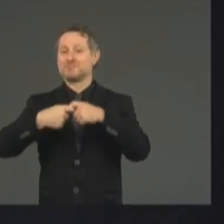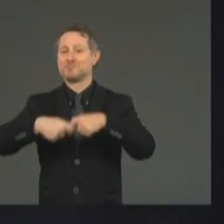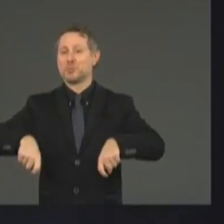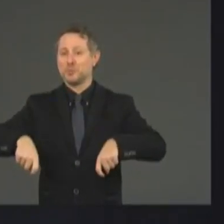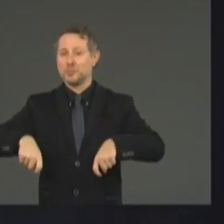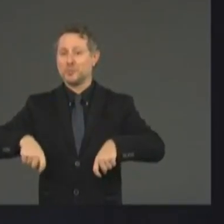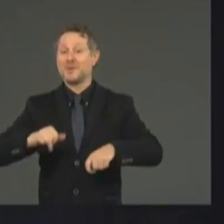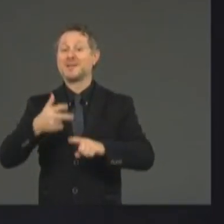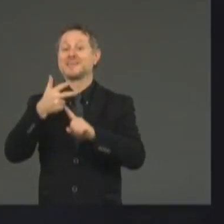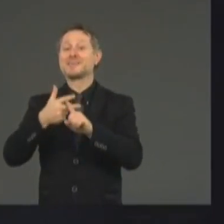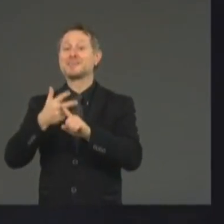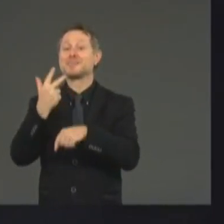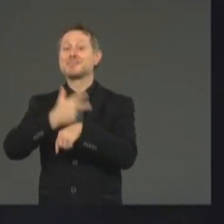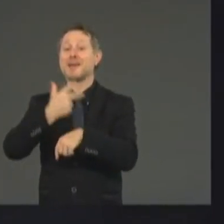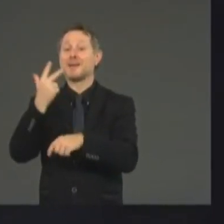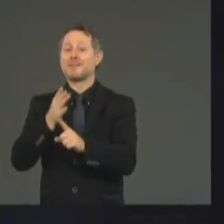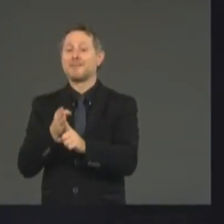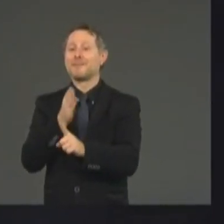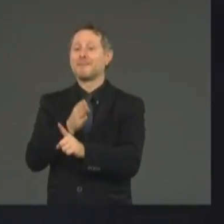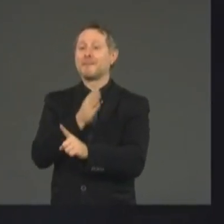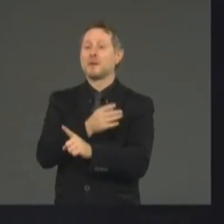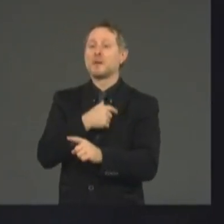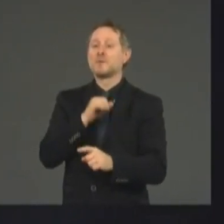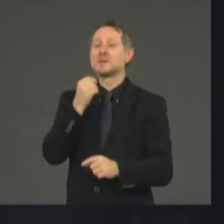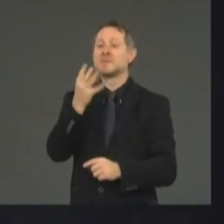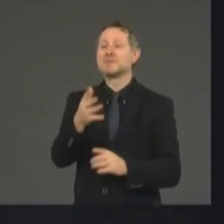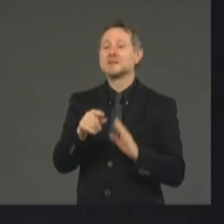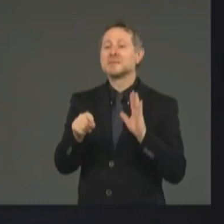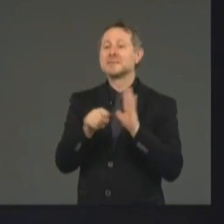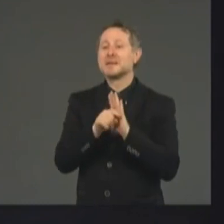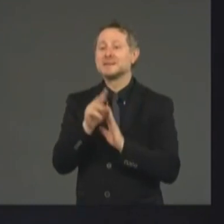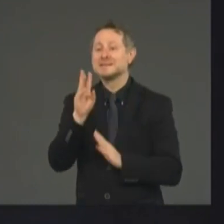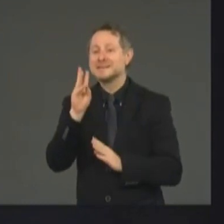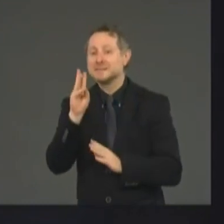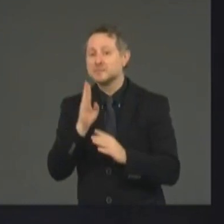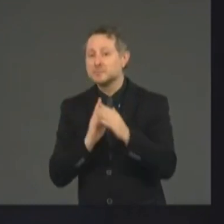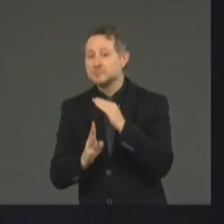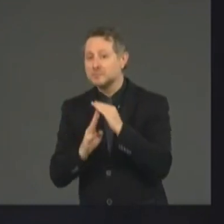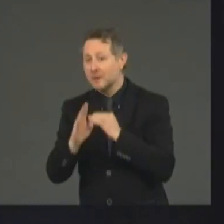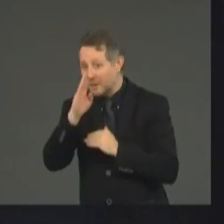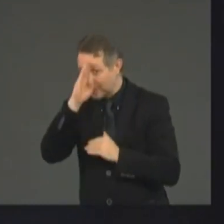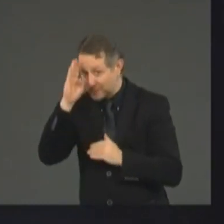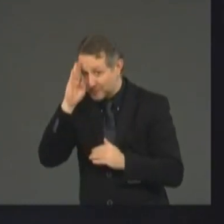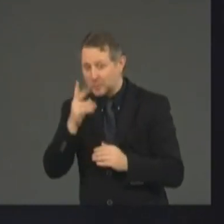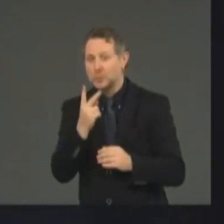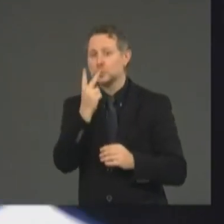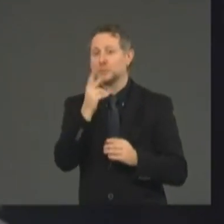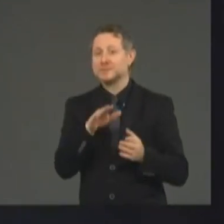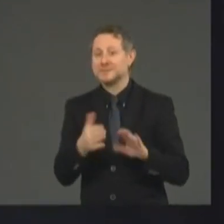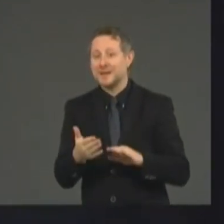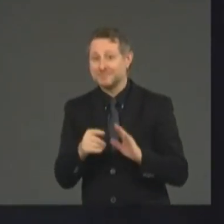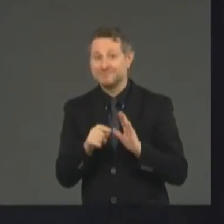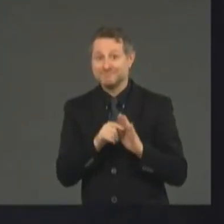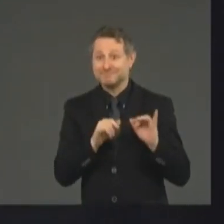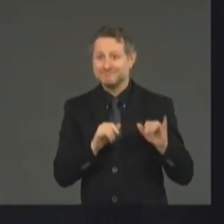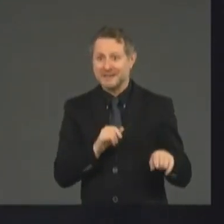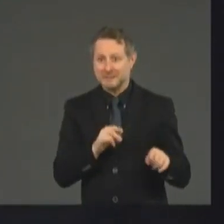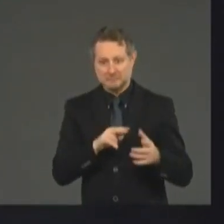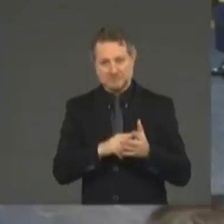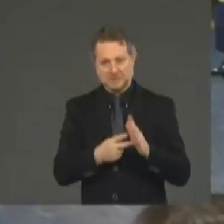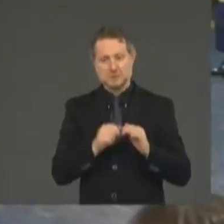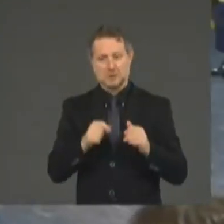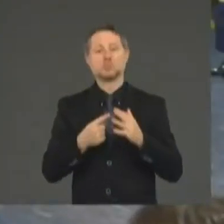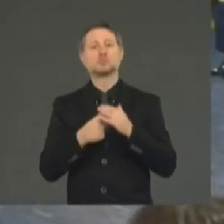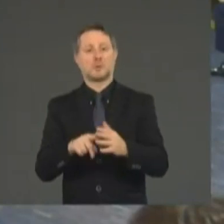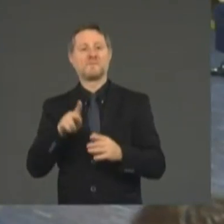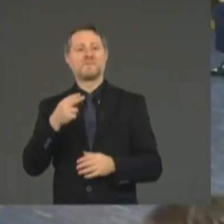met the benchmarks. The numbers that I gave you, the -6 on the hospitalizations and the 2 on the deaths for the 3-day rolling average, which allowed them to enter phase one. The New York